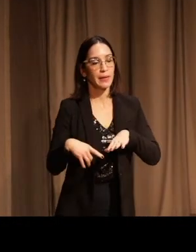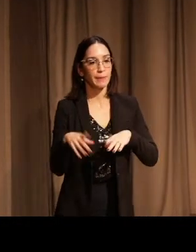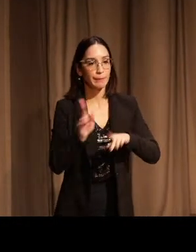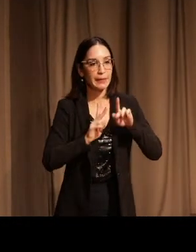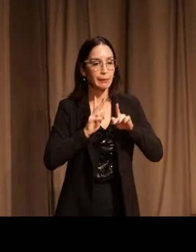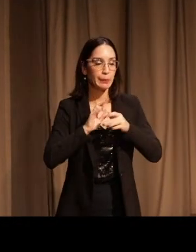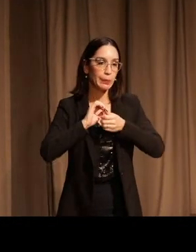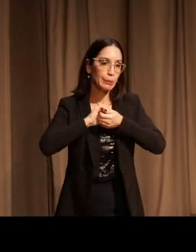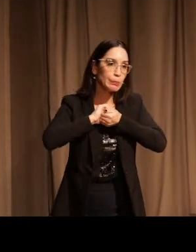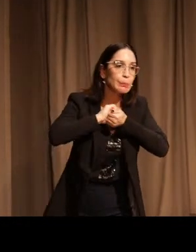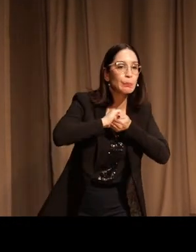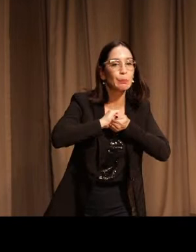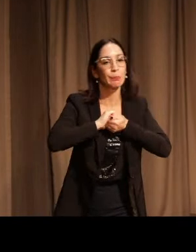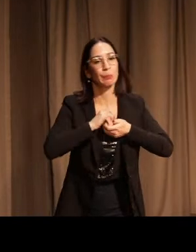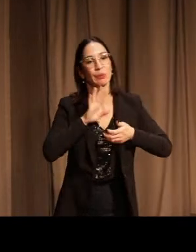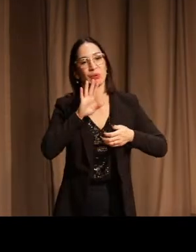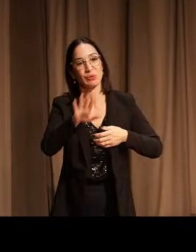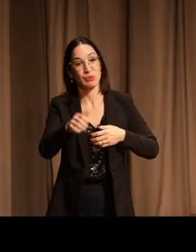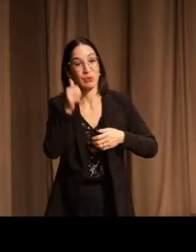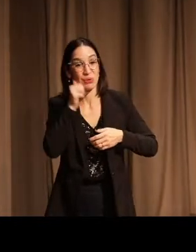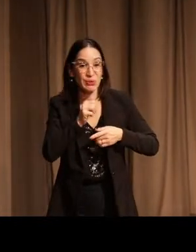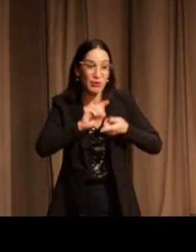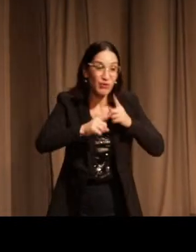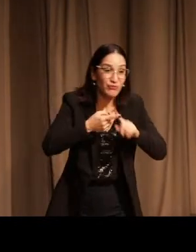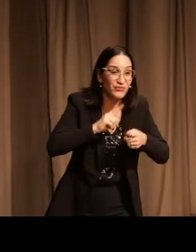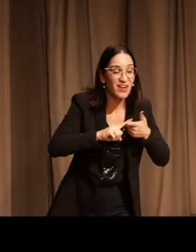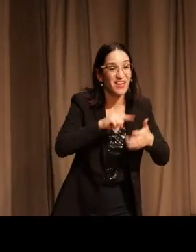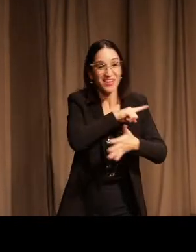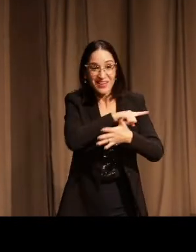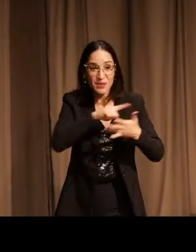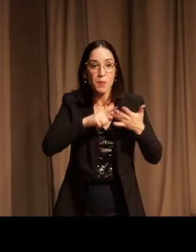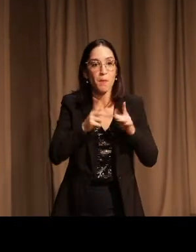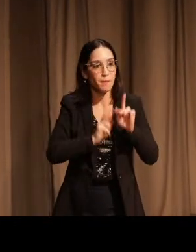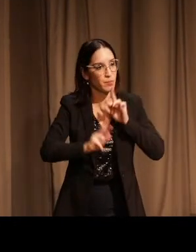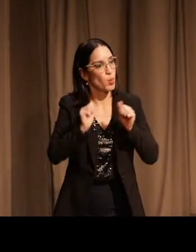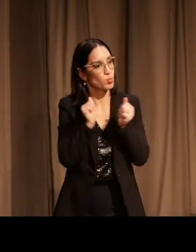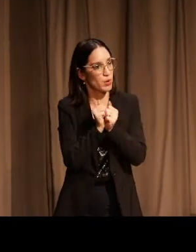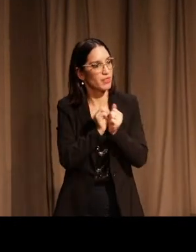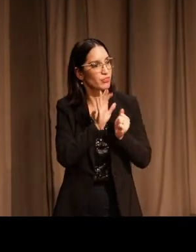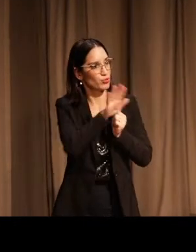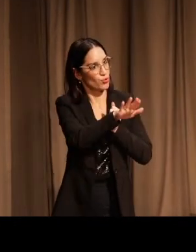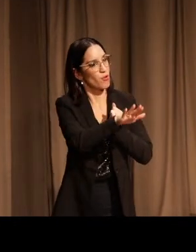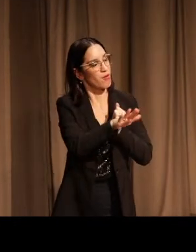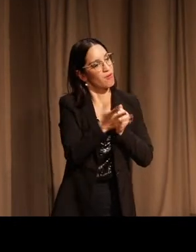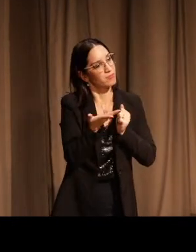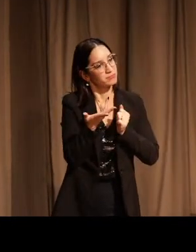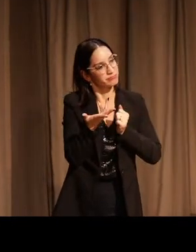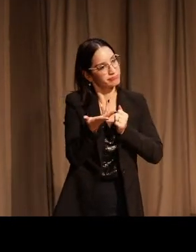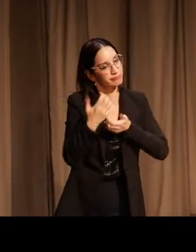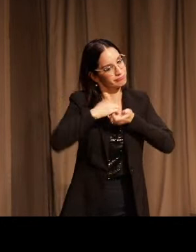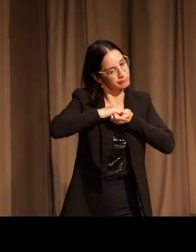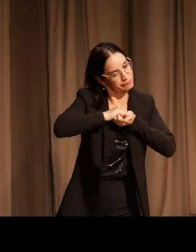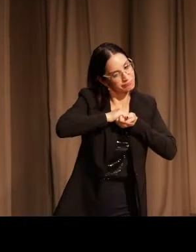girlfriends, people close to you within your circle. But, we also notice,